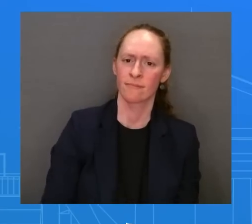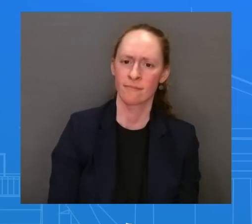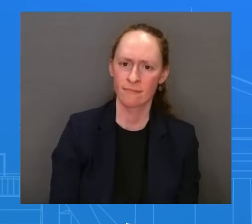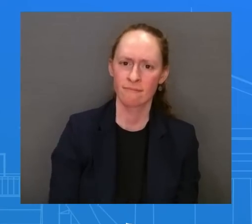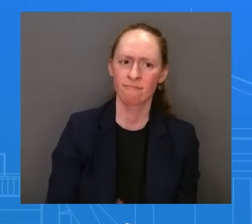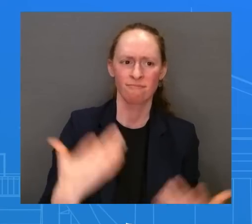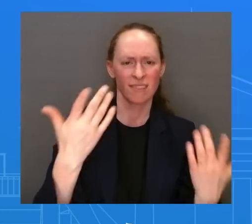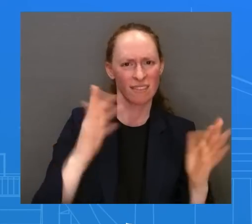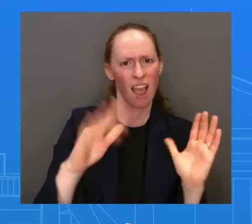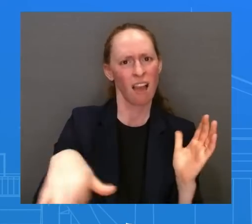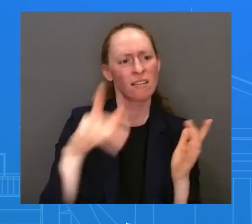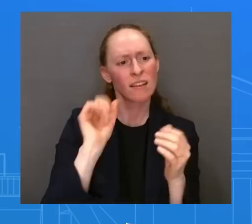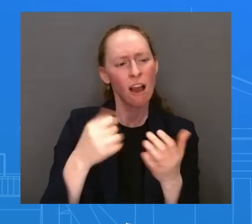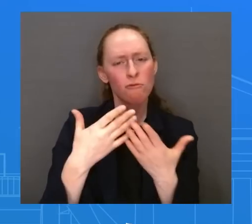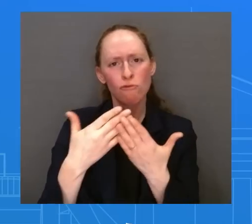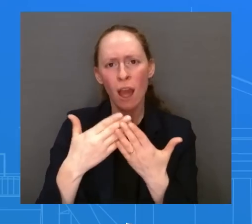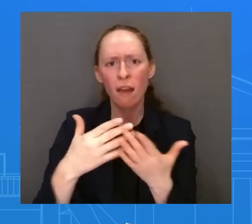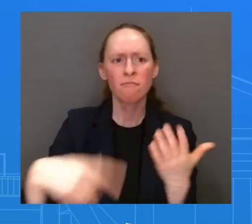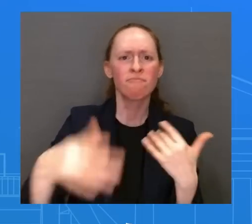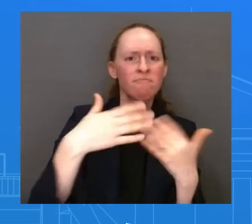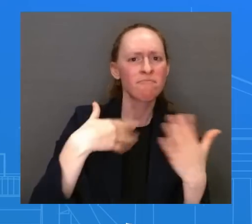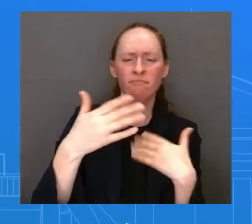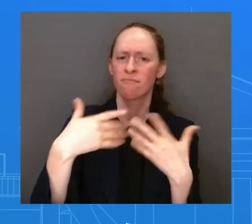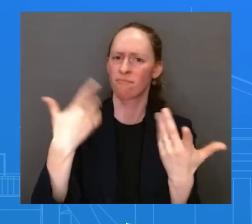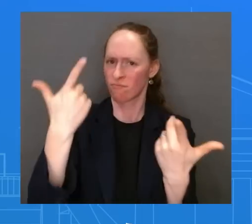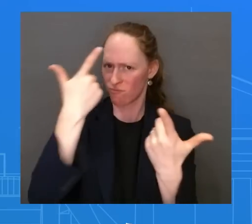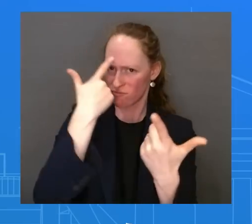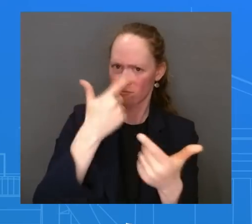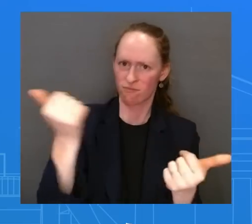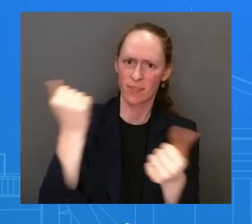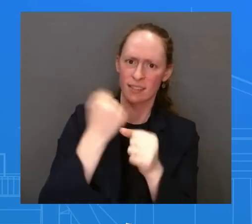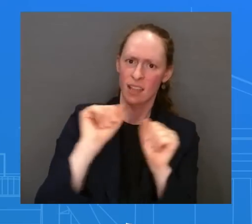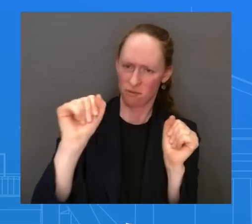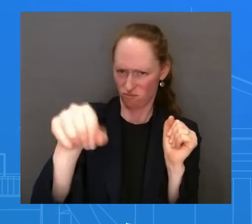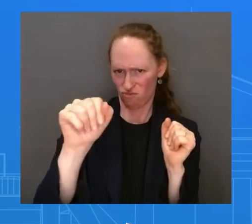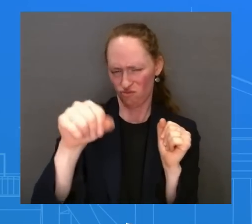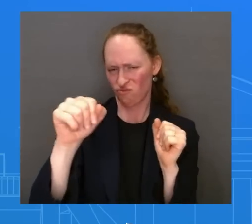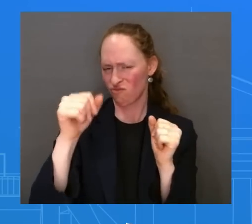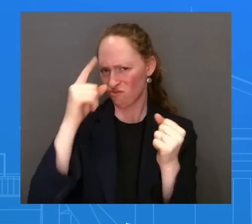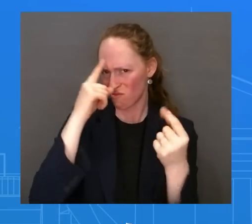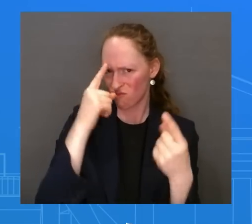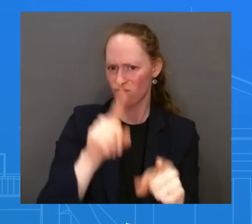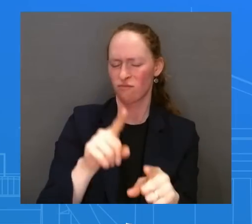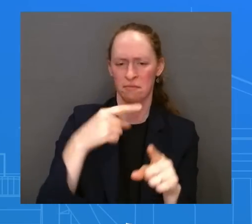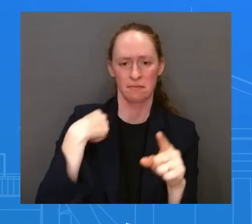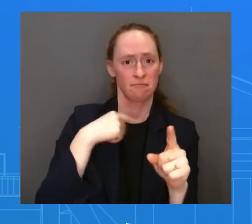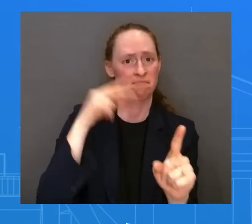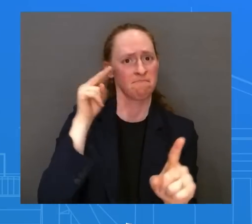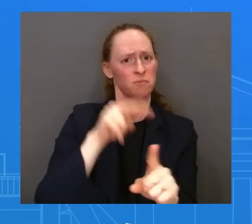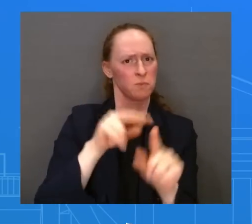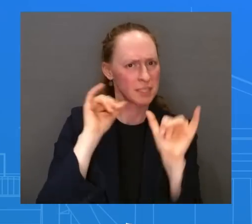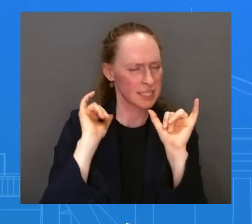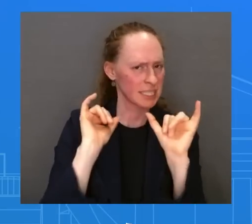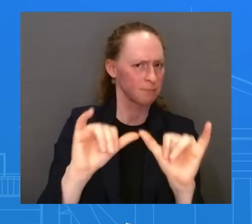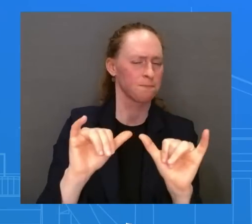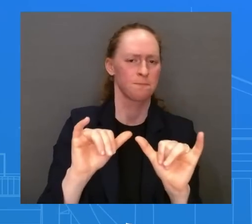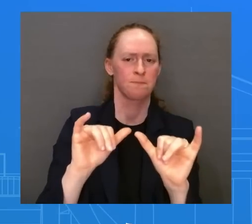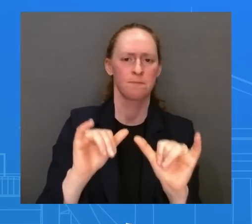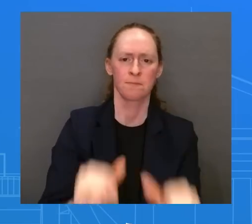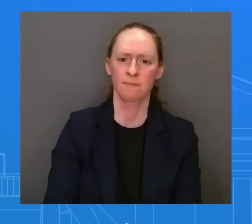by the status quo on the temple Mountain uh that that has not changed our policies have not changed we urgently